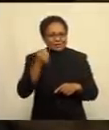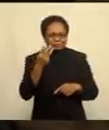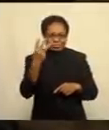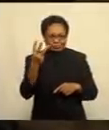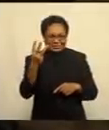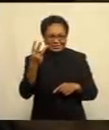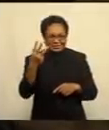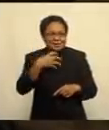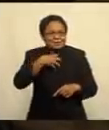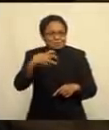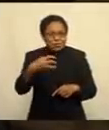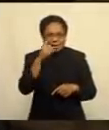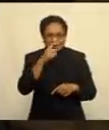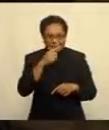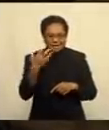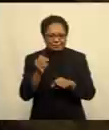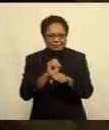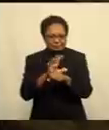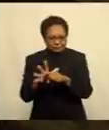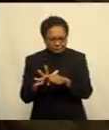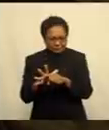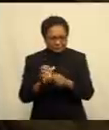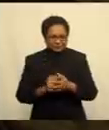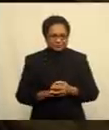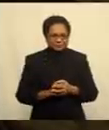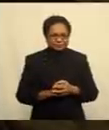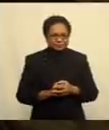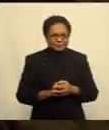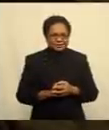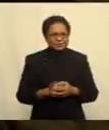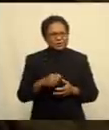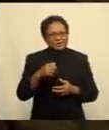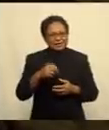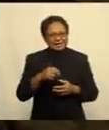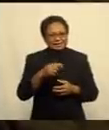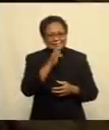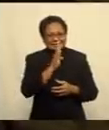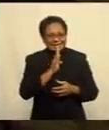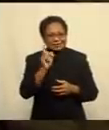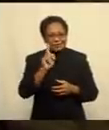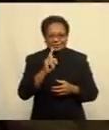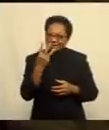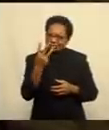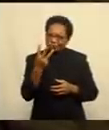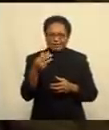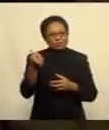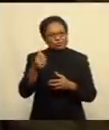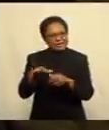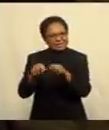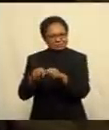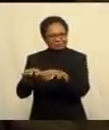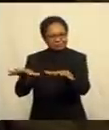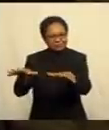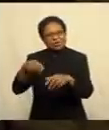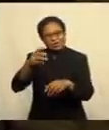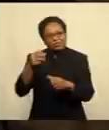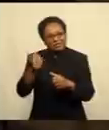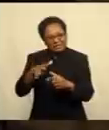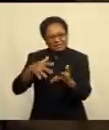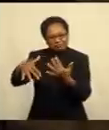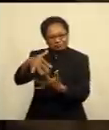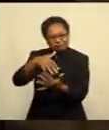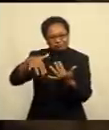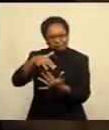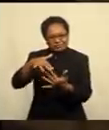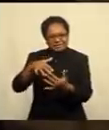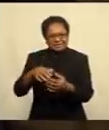COVID-19. Now, given that these individuals already out in some communities before being quarantined, the ministry says a